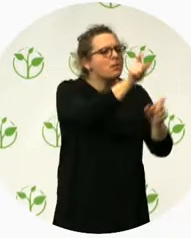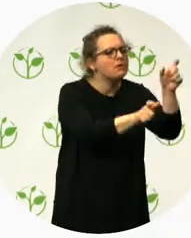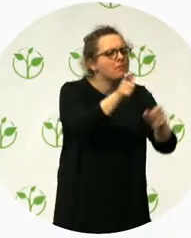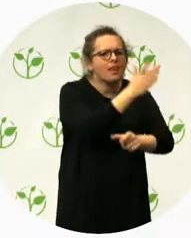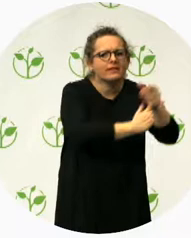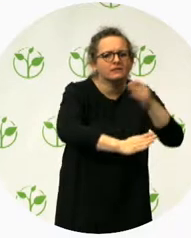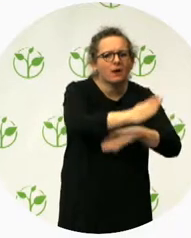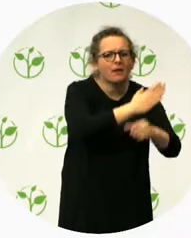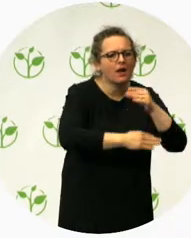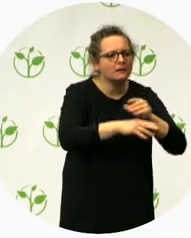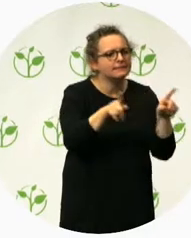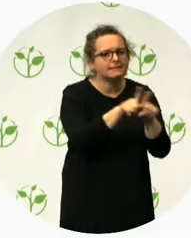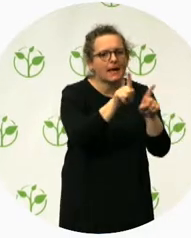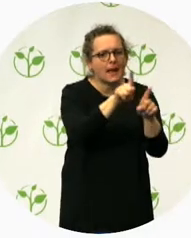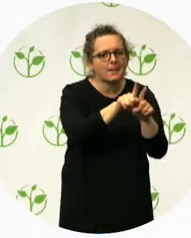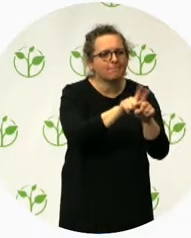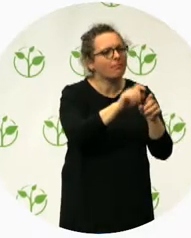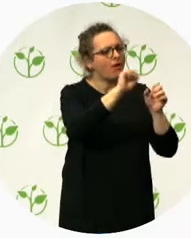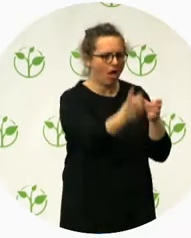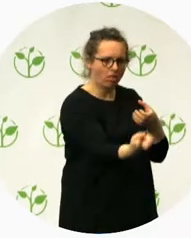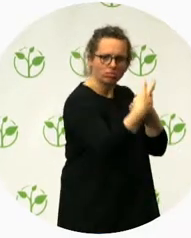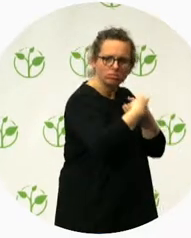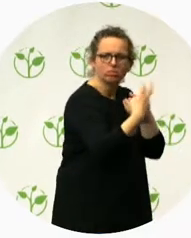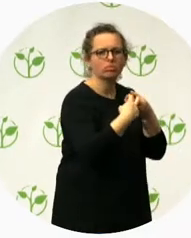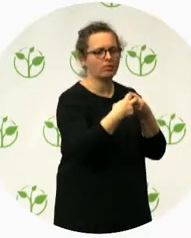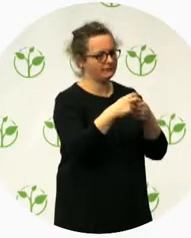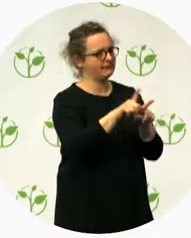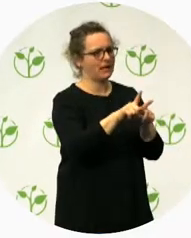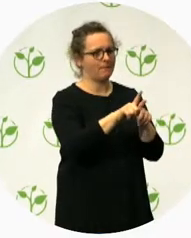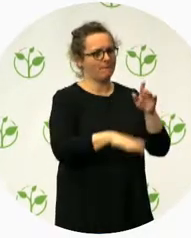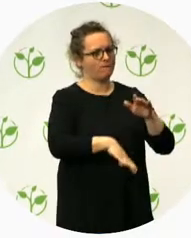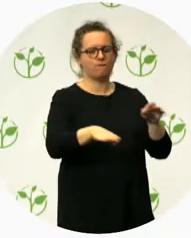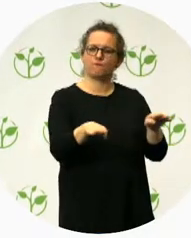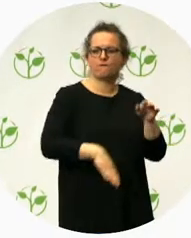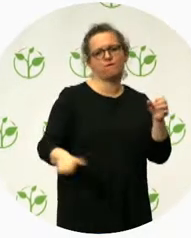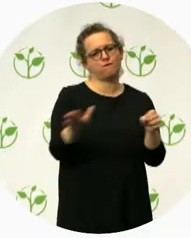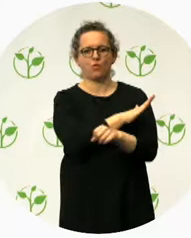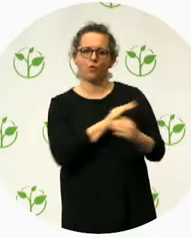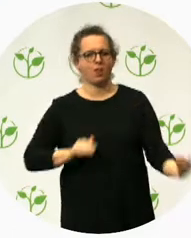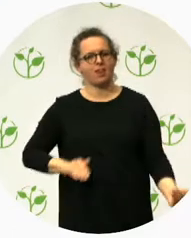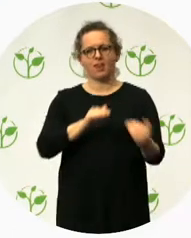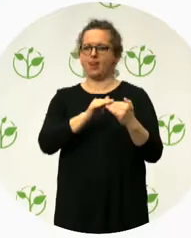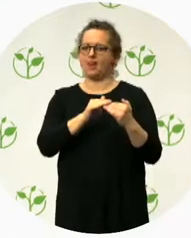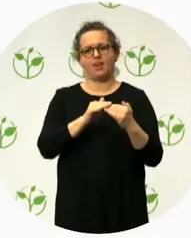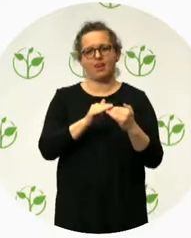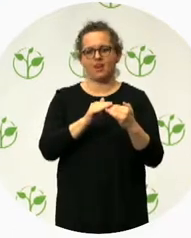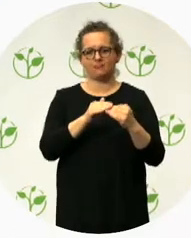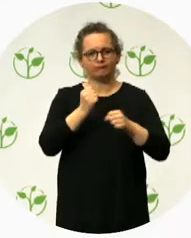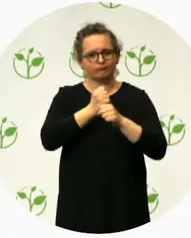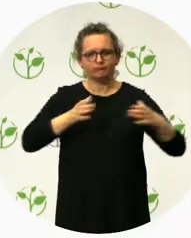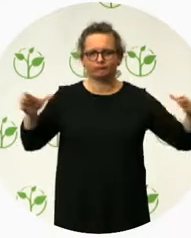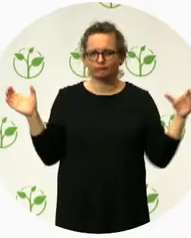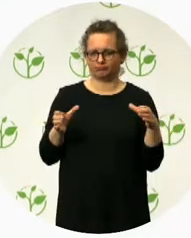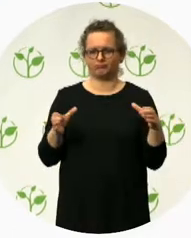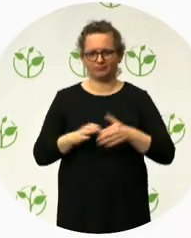be fully included in society? One of the core elements, certainly,